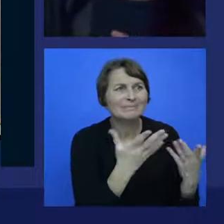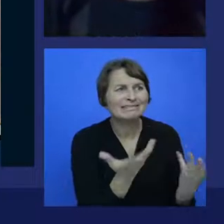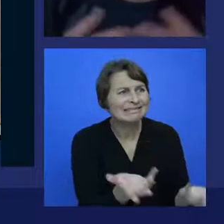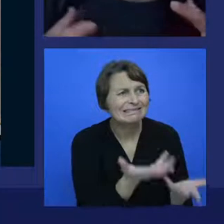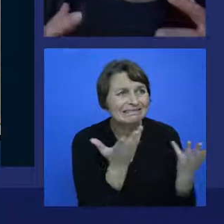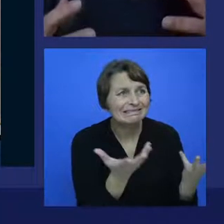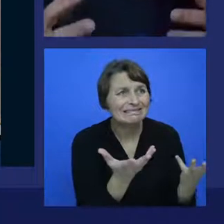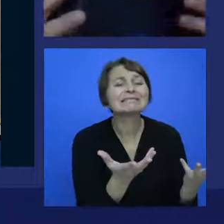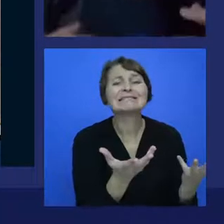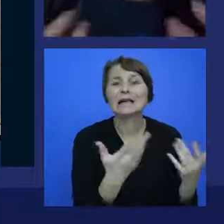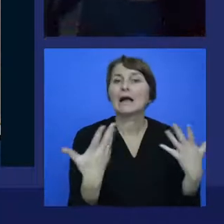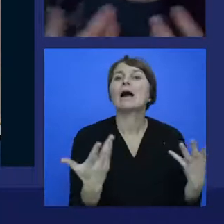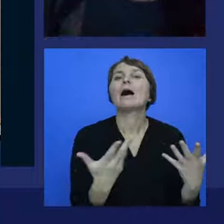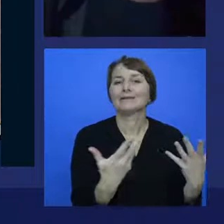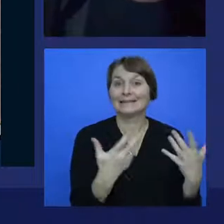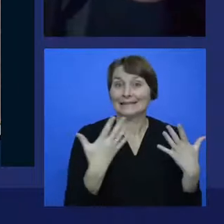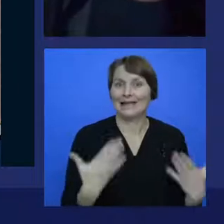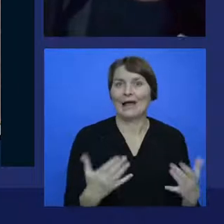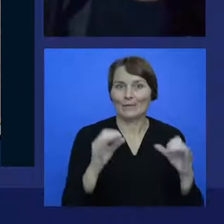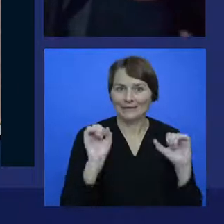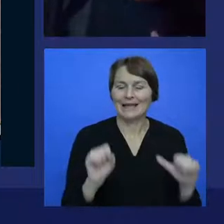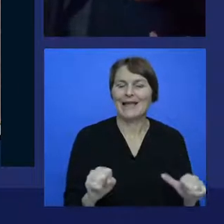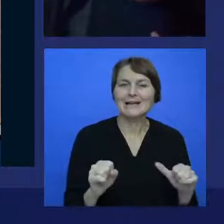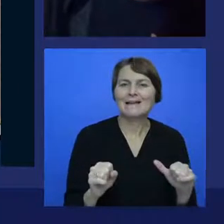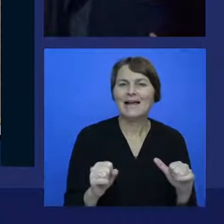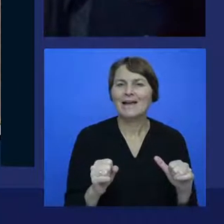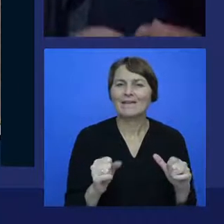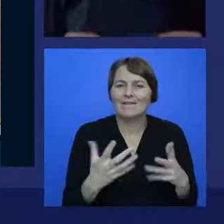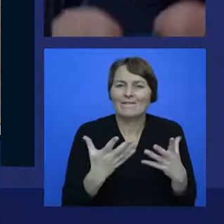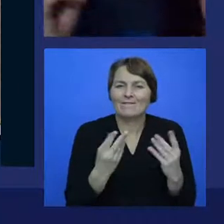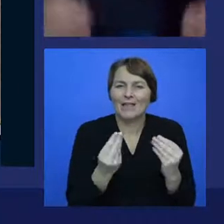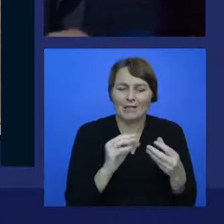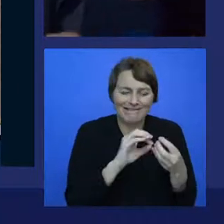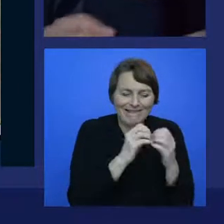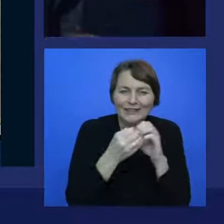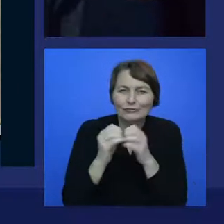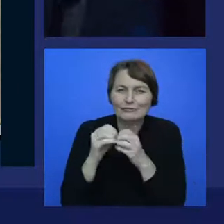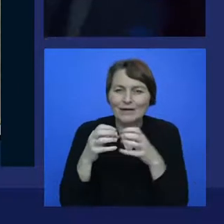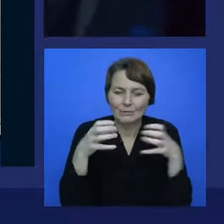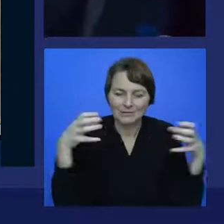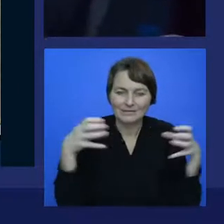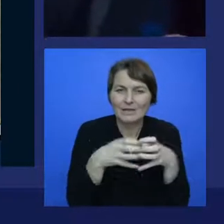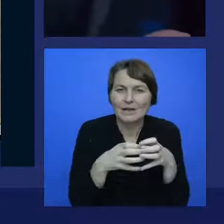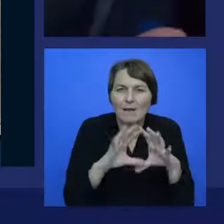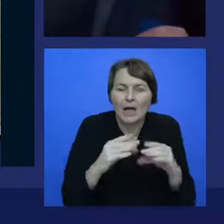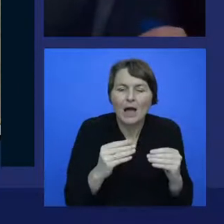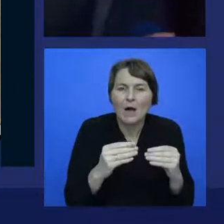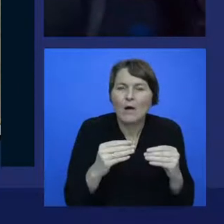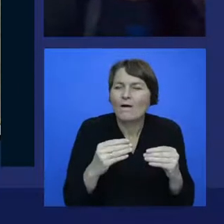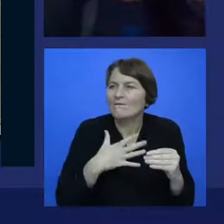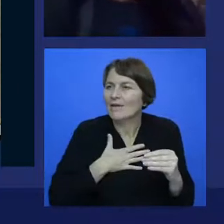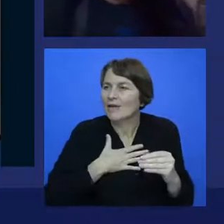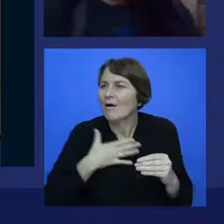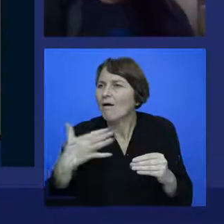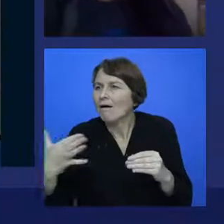going to talk about now, is how do we really create empathy in our engineering teams, and what are the tools available to deploy